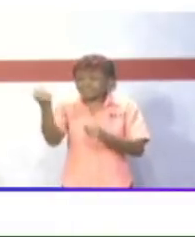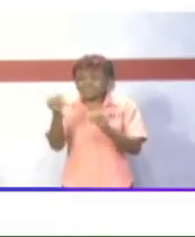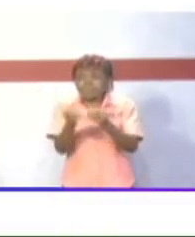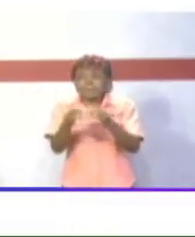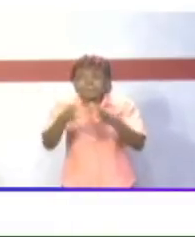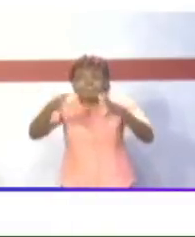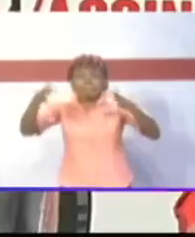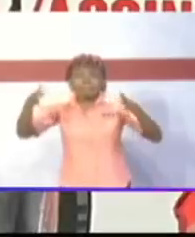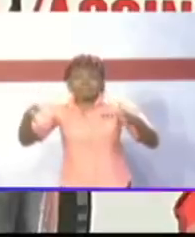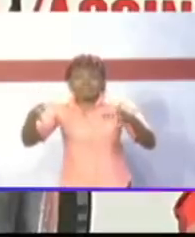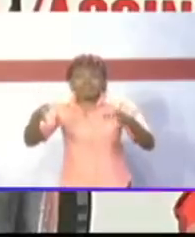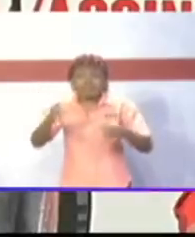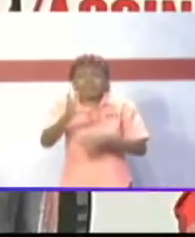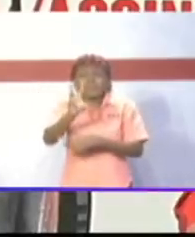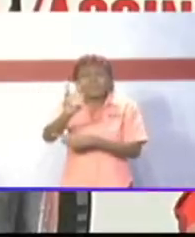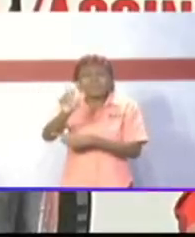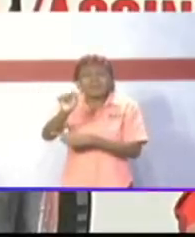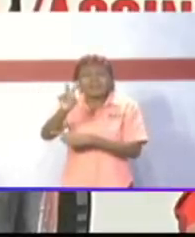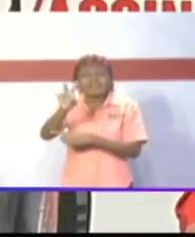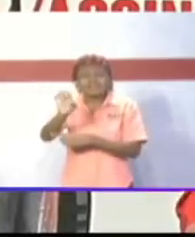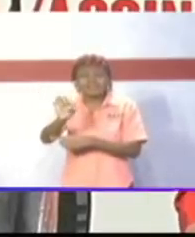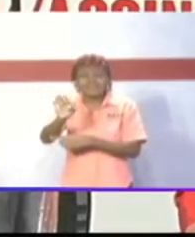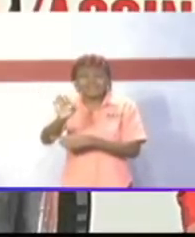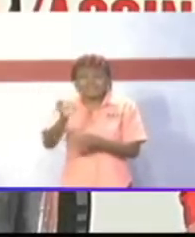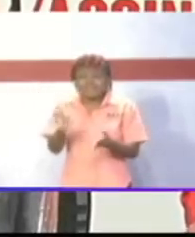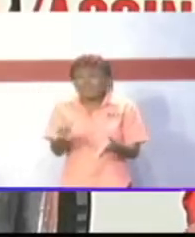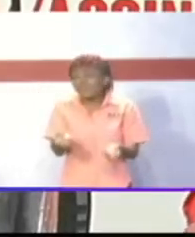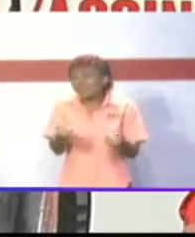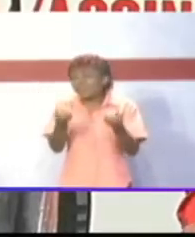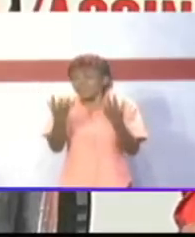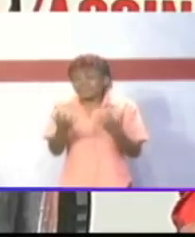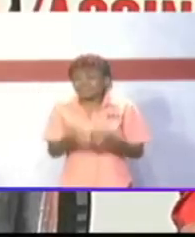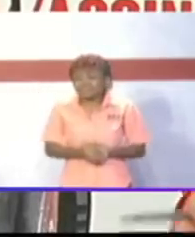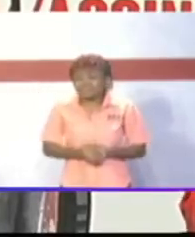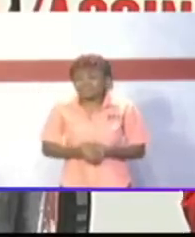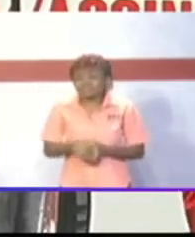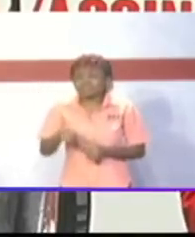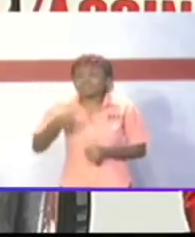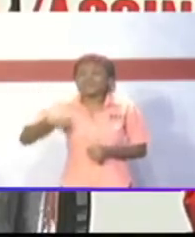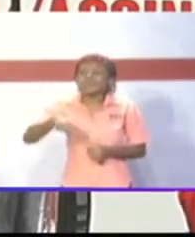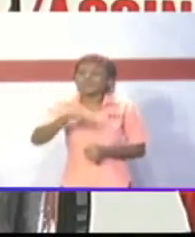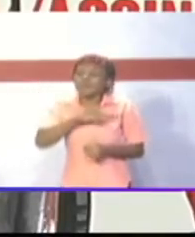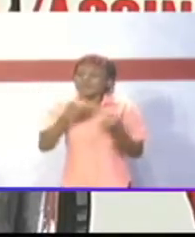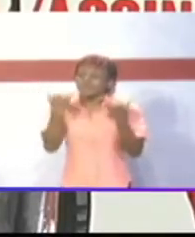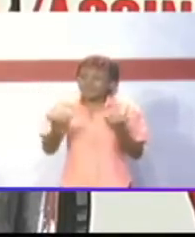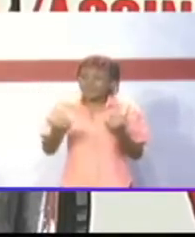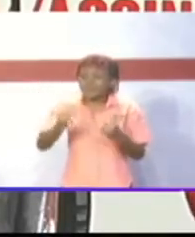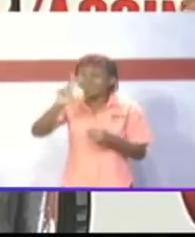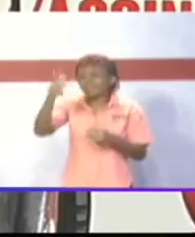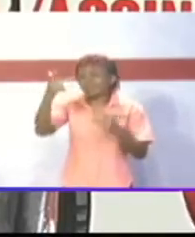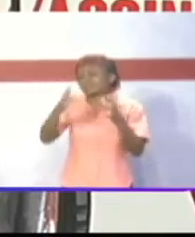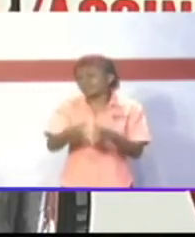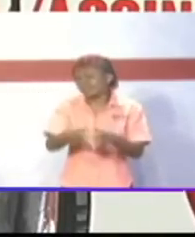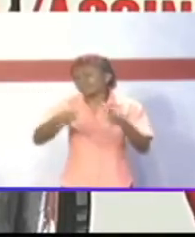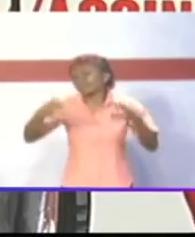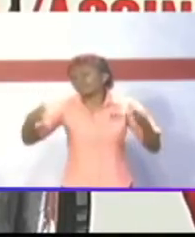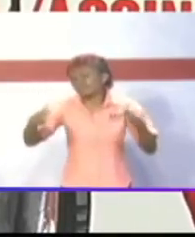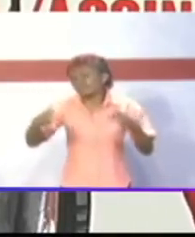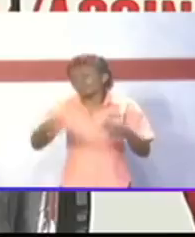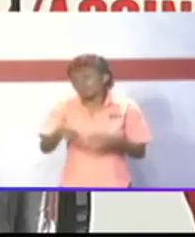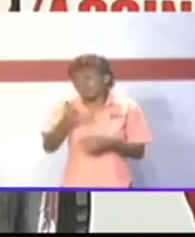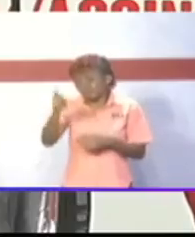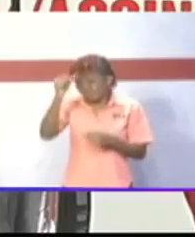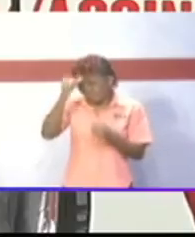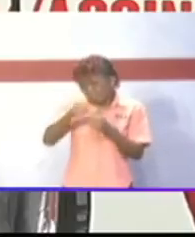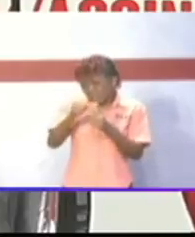Kim. so. So we are actually, and I've confirmed this, we are in our third wave. If you would recall, we had our first big wave